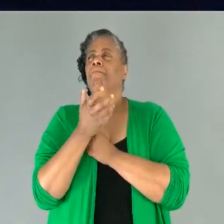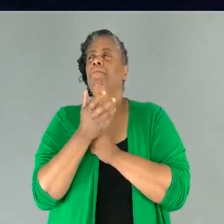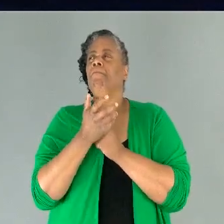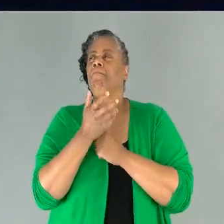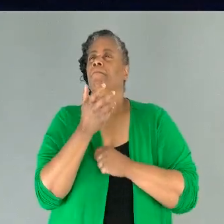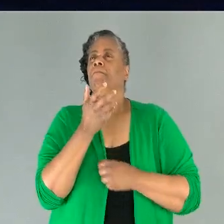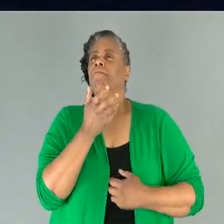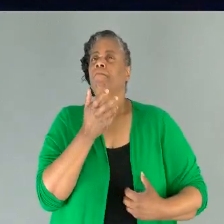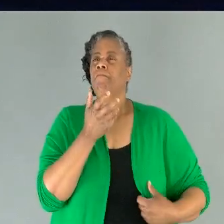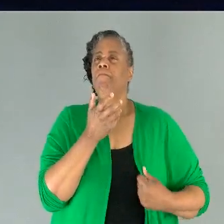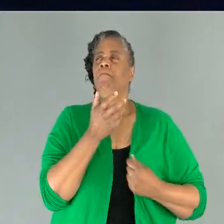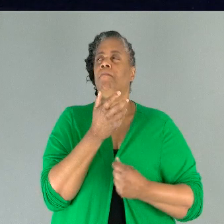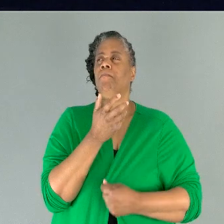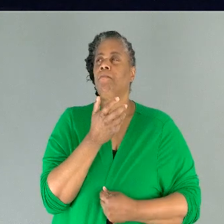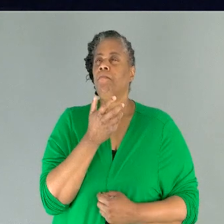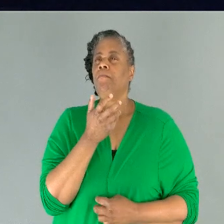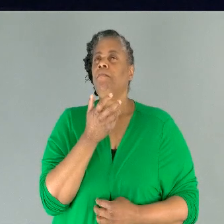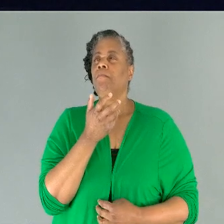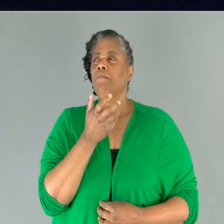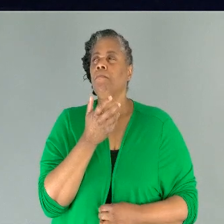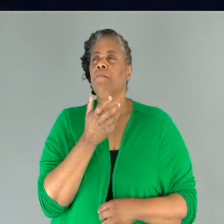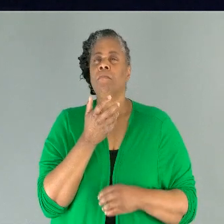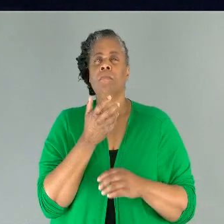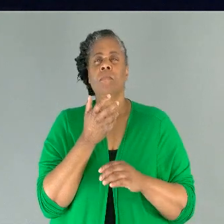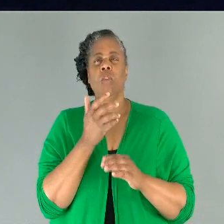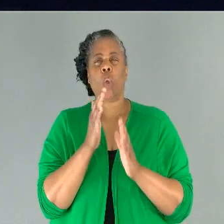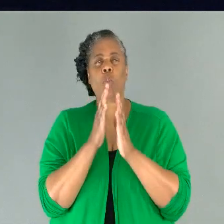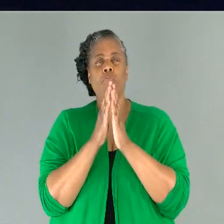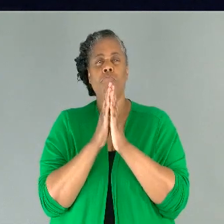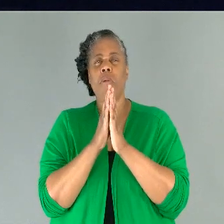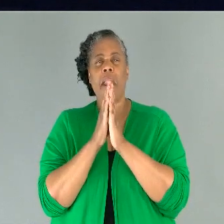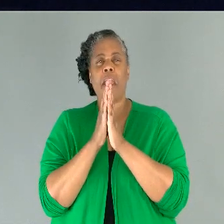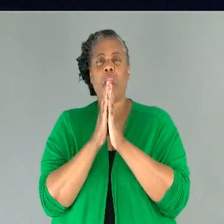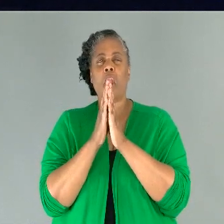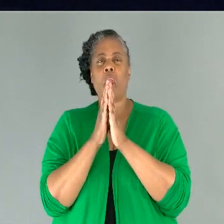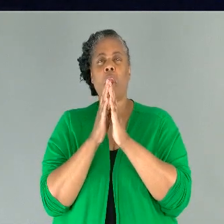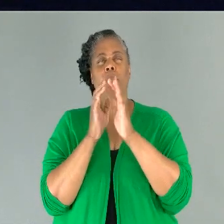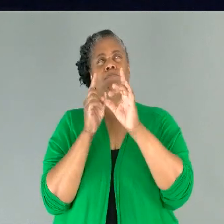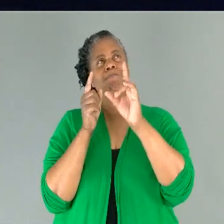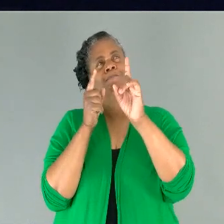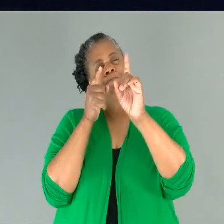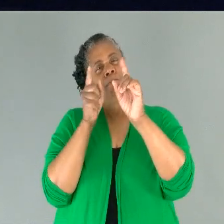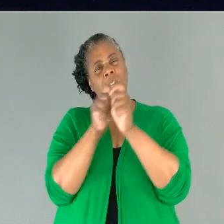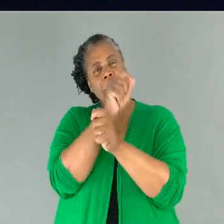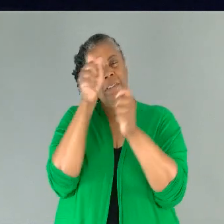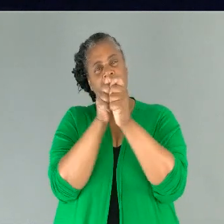the pointing of your prayers. To pray